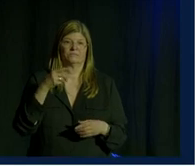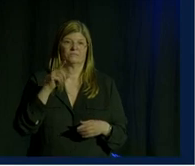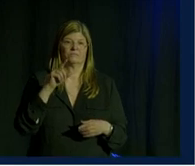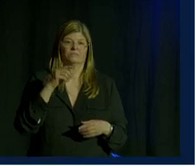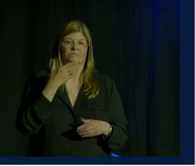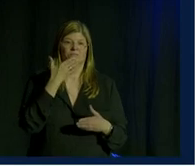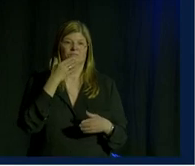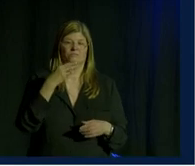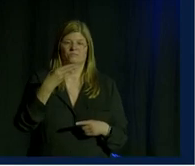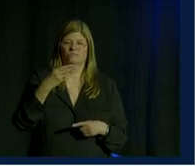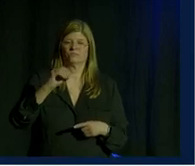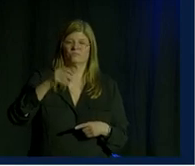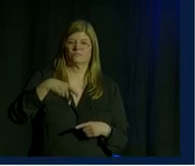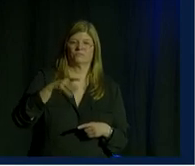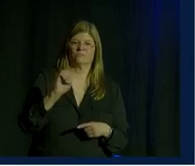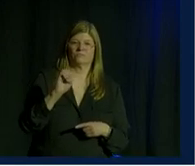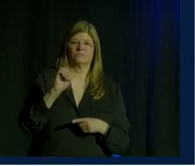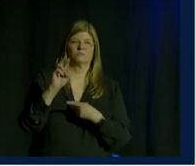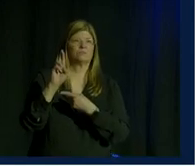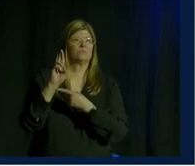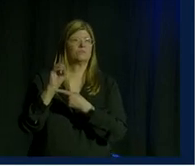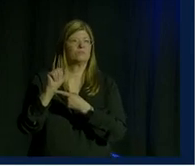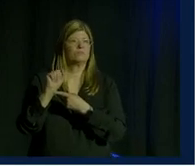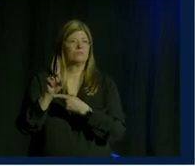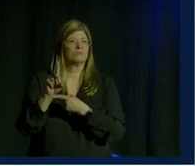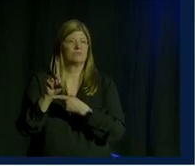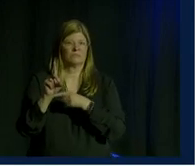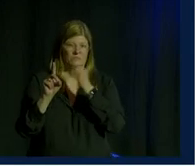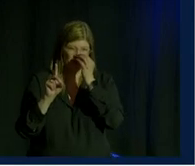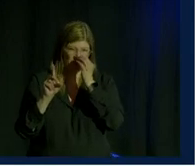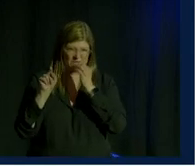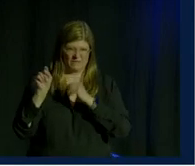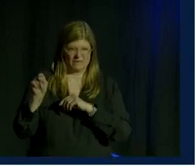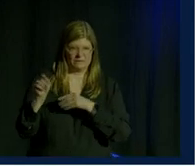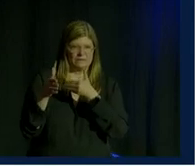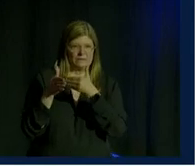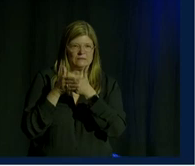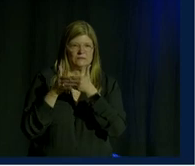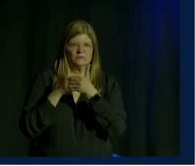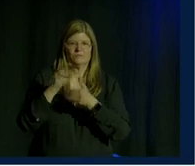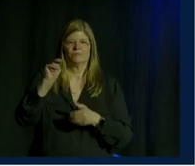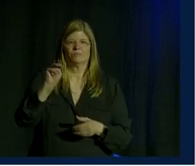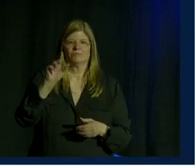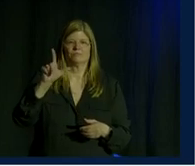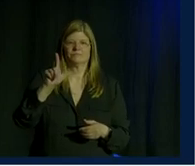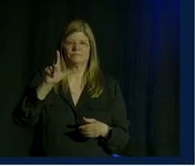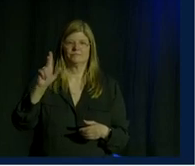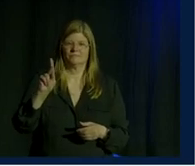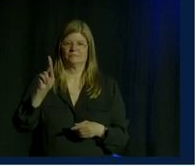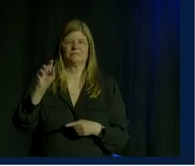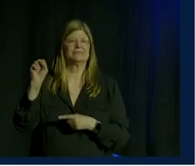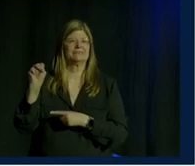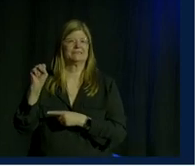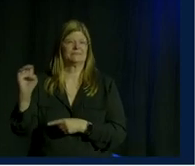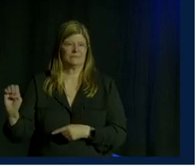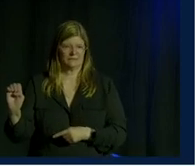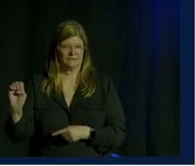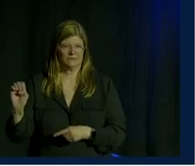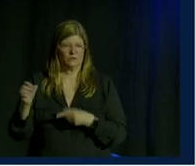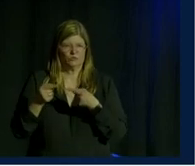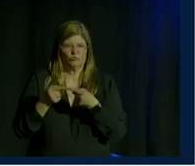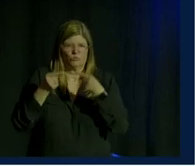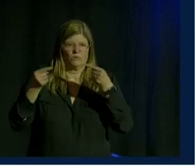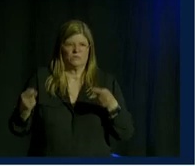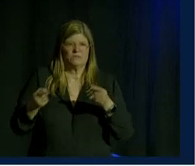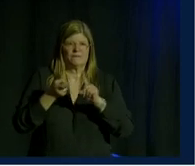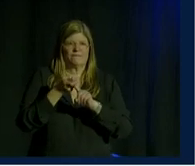corner of Martin Luther King Jr. Avenue and Good Hope Road Southeast. This property is directly across the street from MLK Gateway,